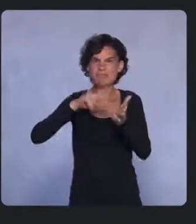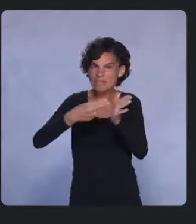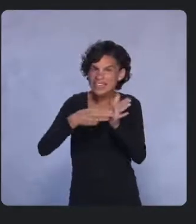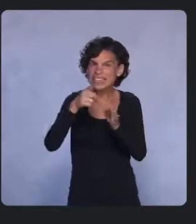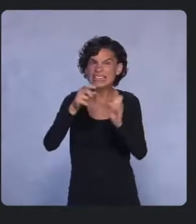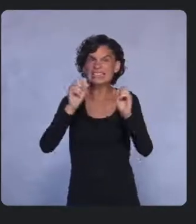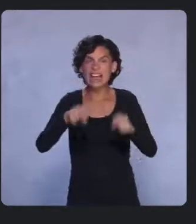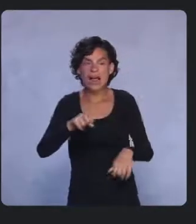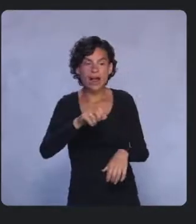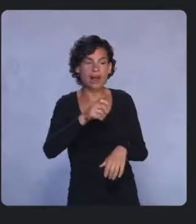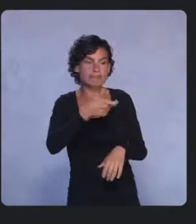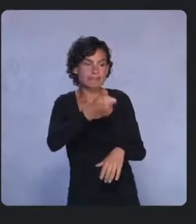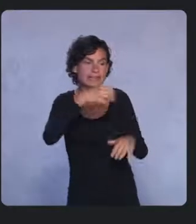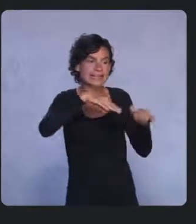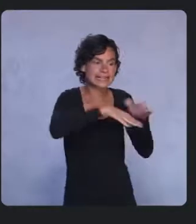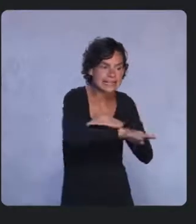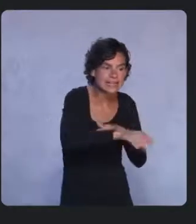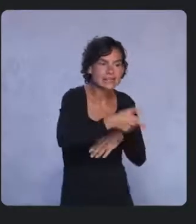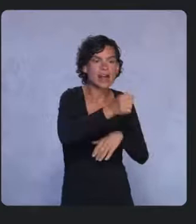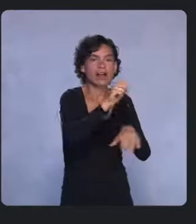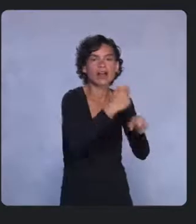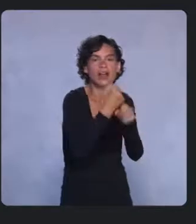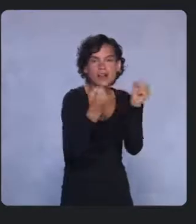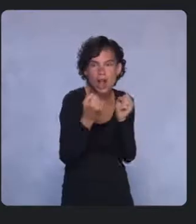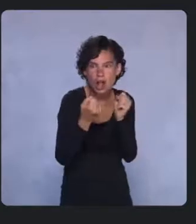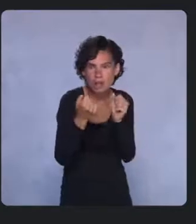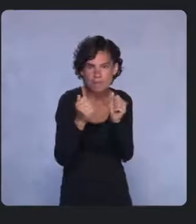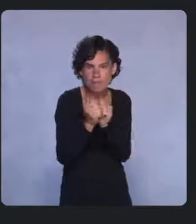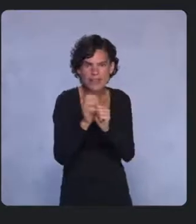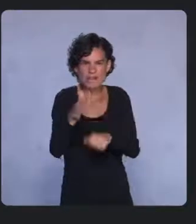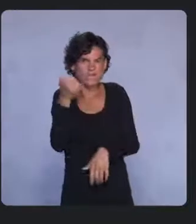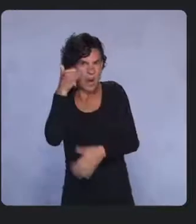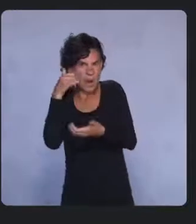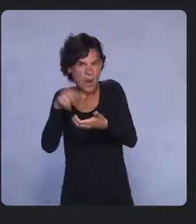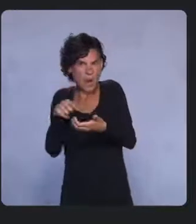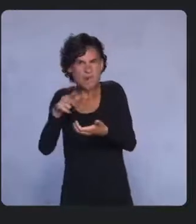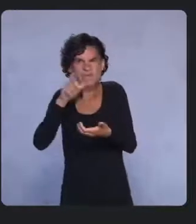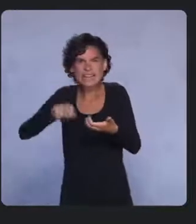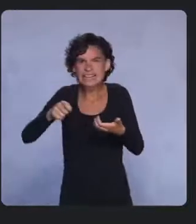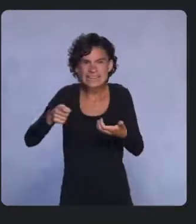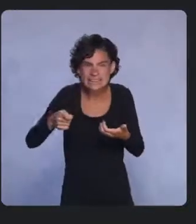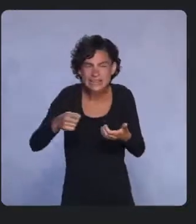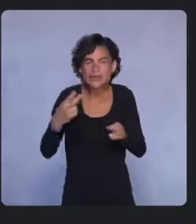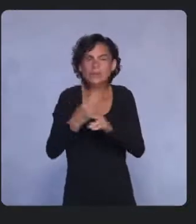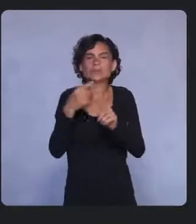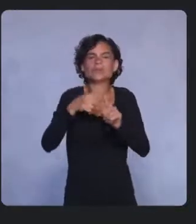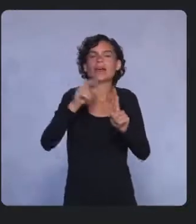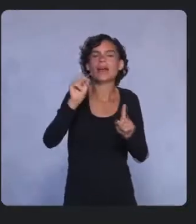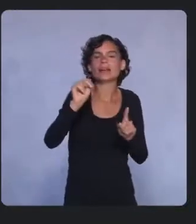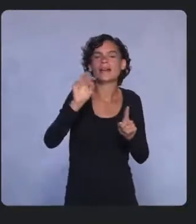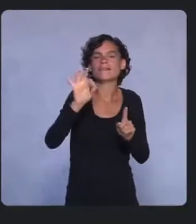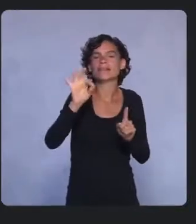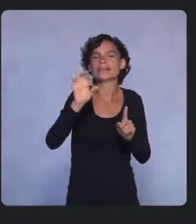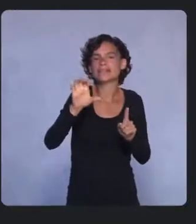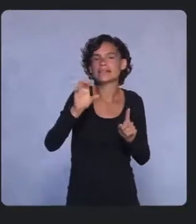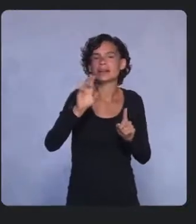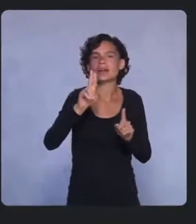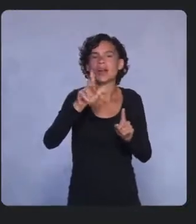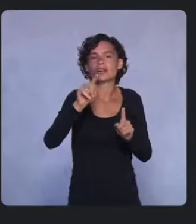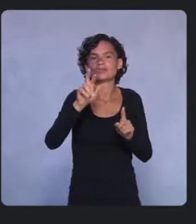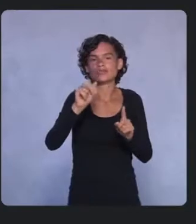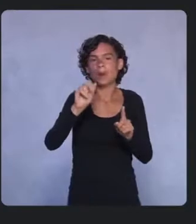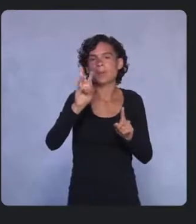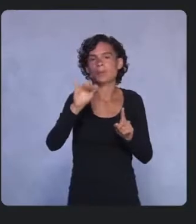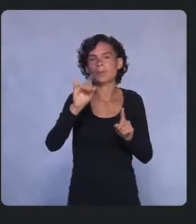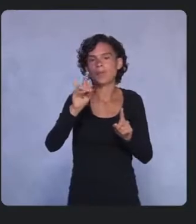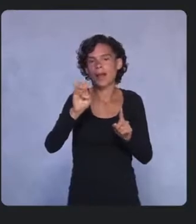and start your car, all from your phone. It works with NFC and ultra-wideband technology, making it super secure and